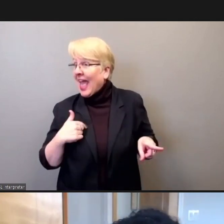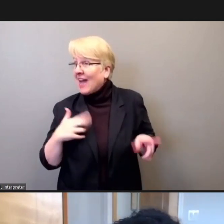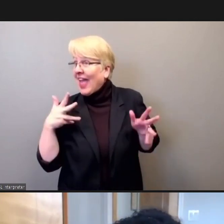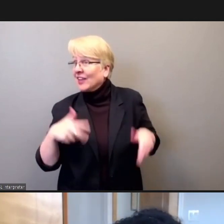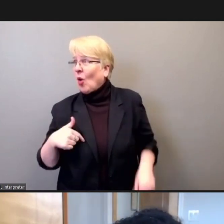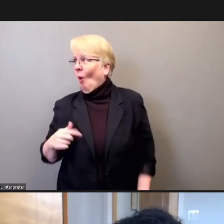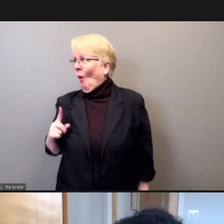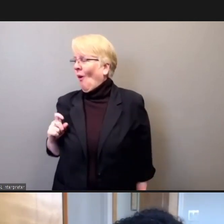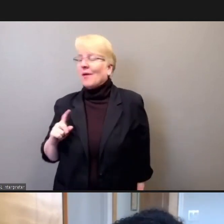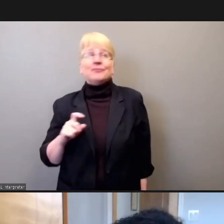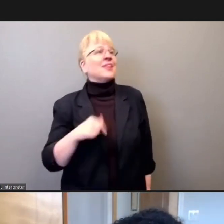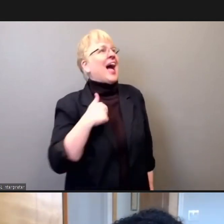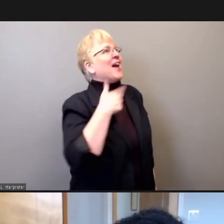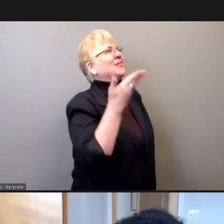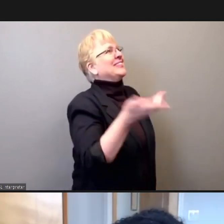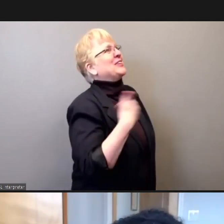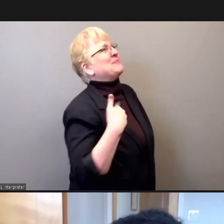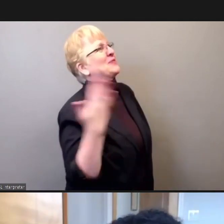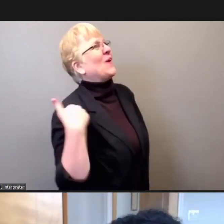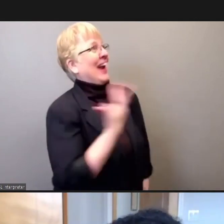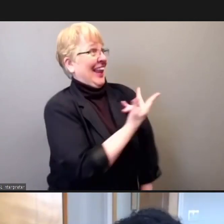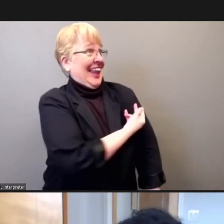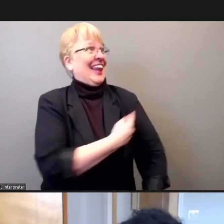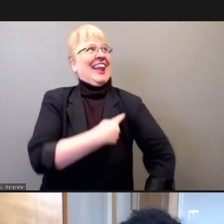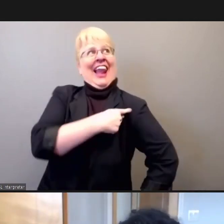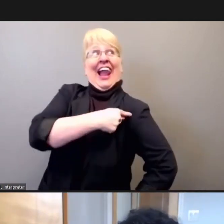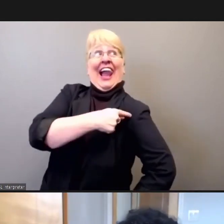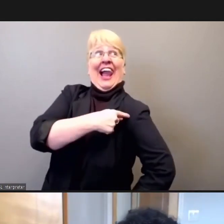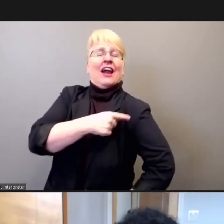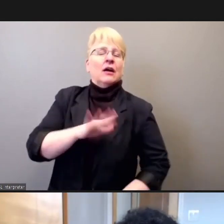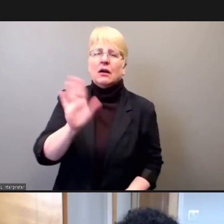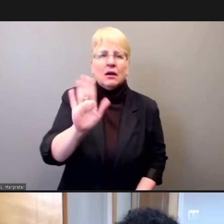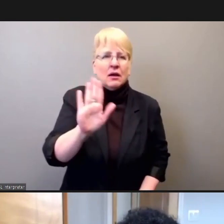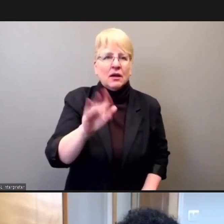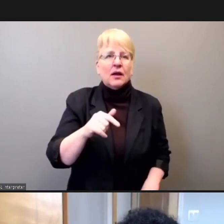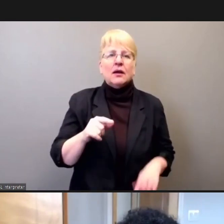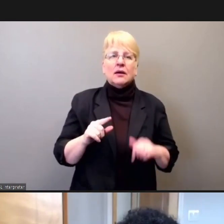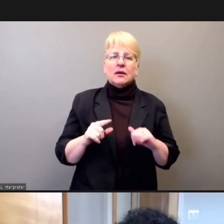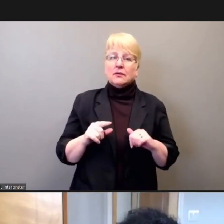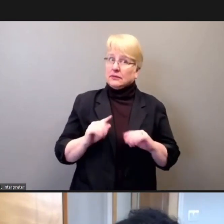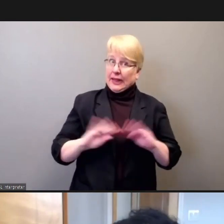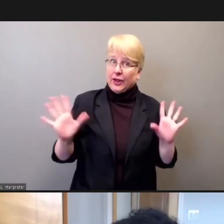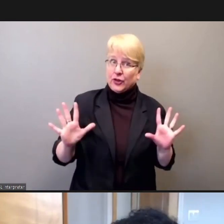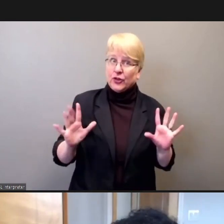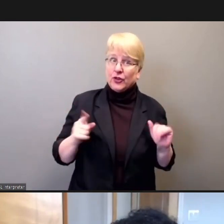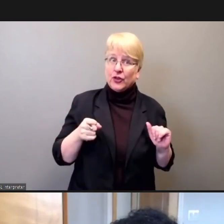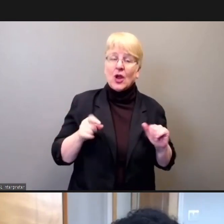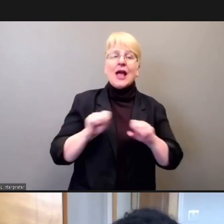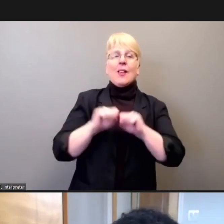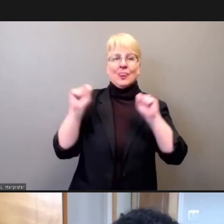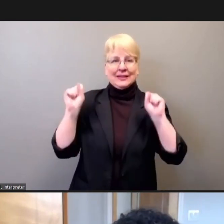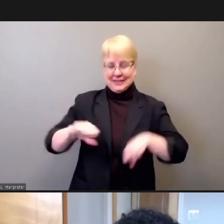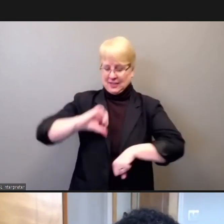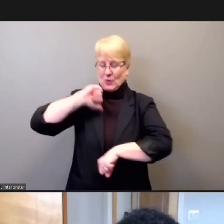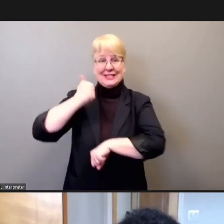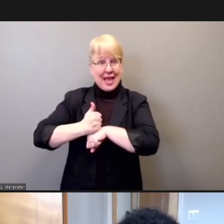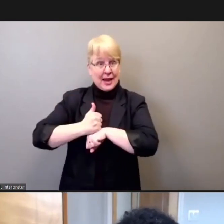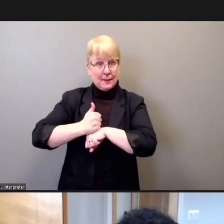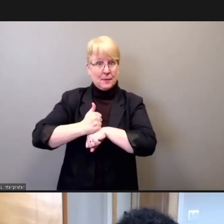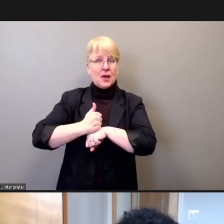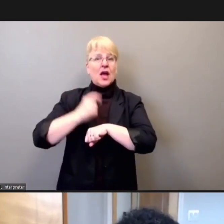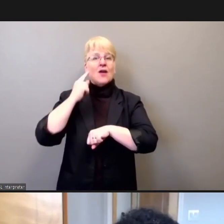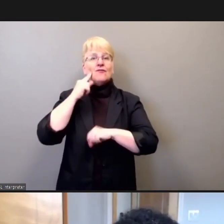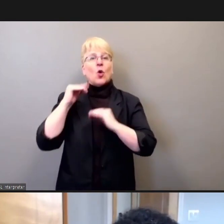so without picking on providers, this is a place to be very clear. The system we have created was intended to